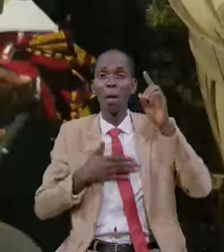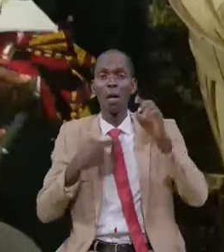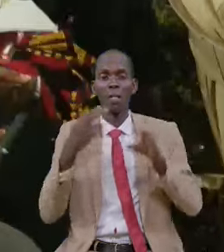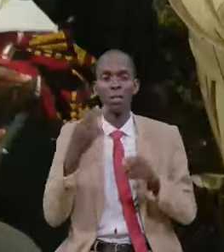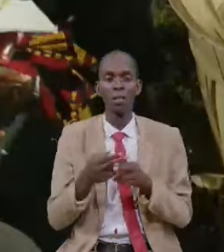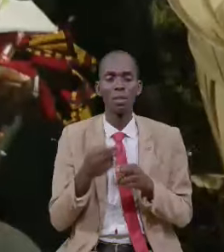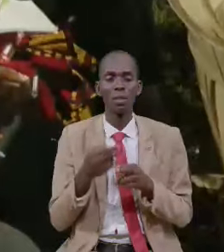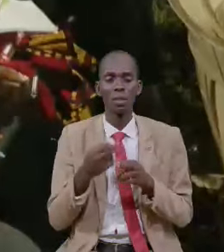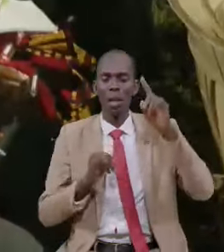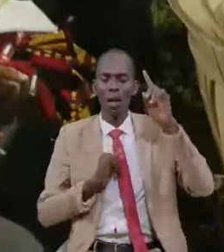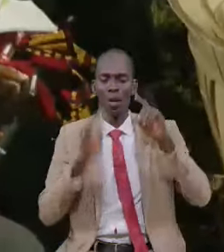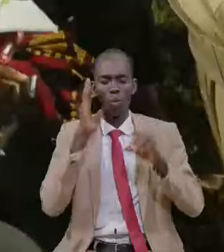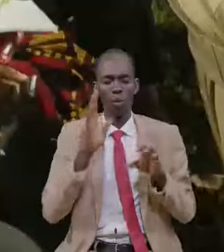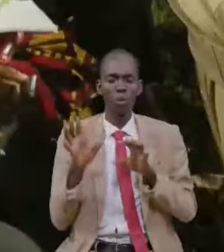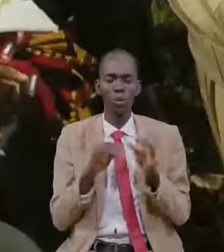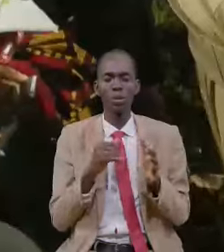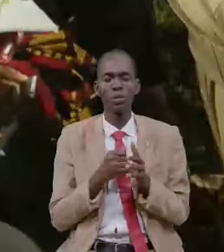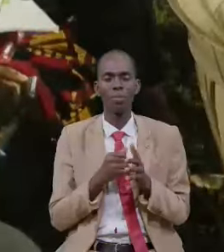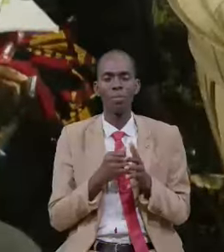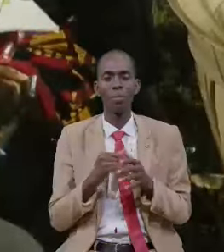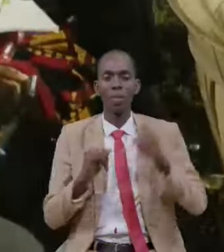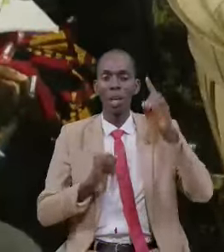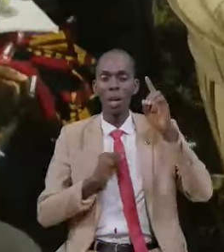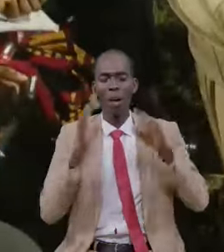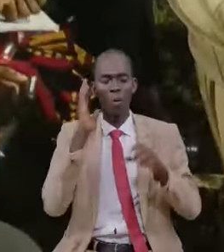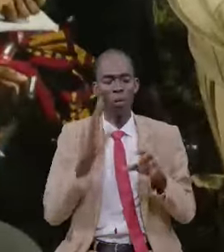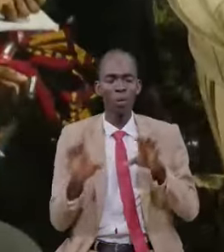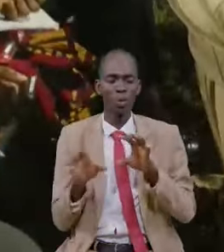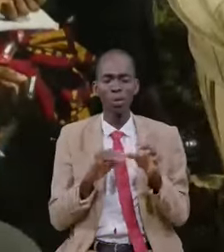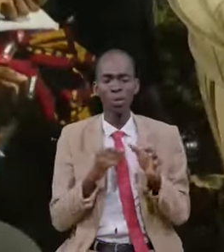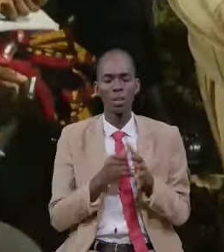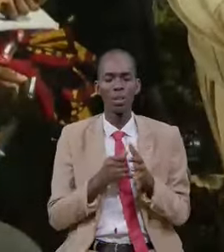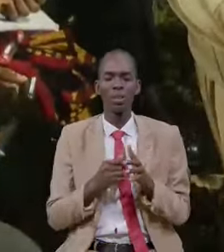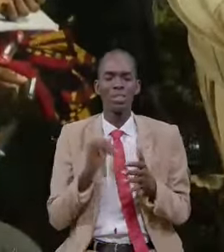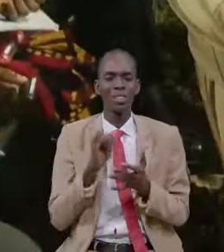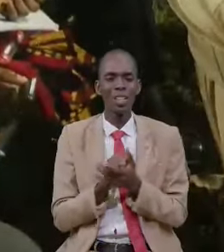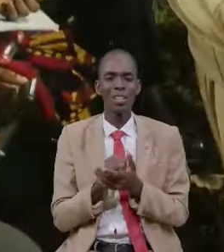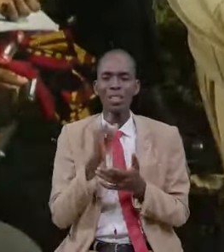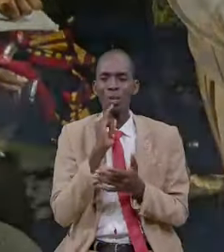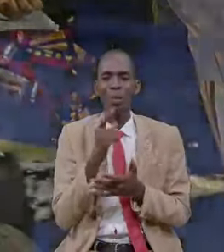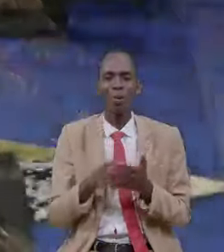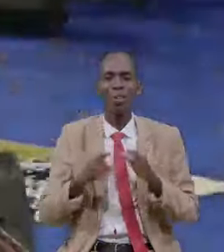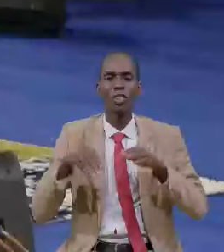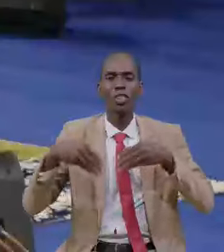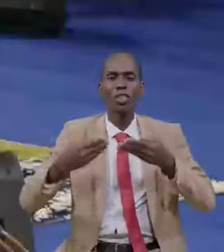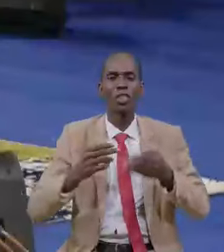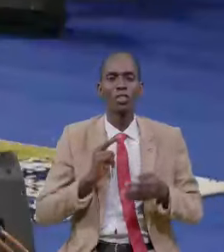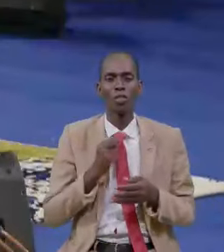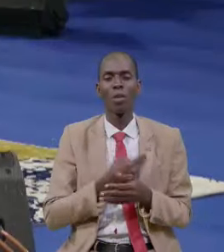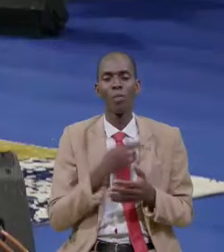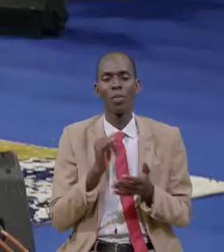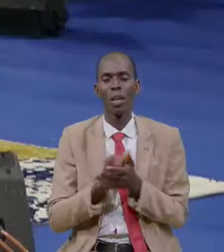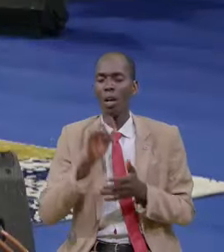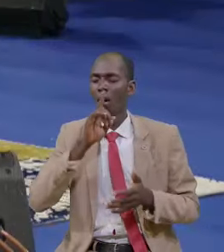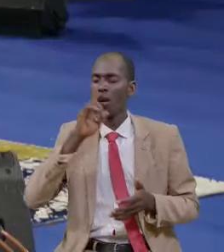will do it." I will do it. That is what gives us assurance of